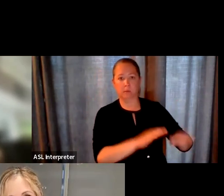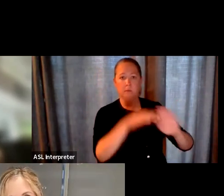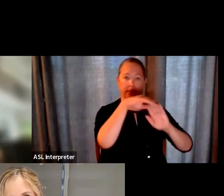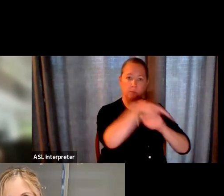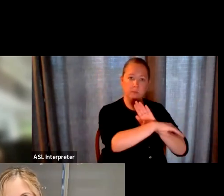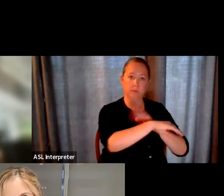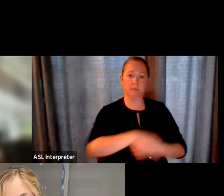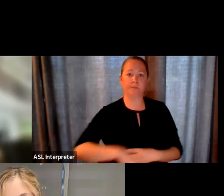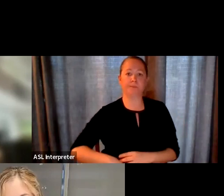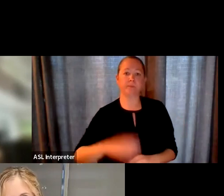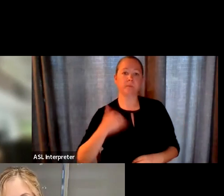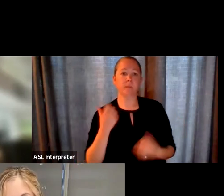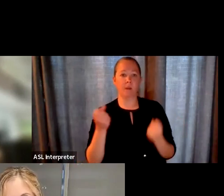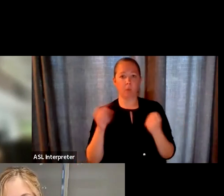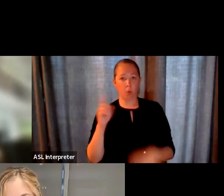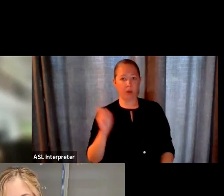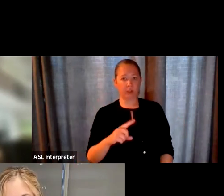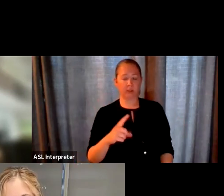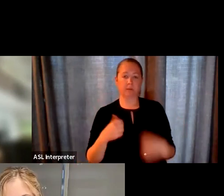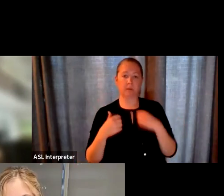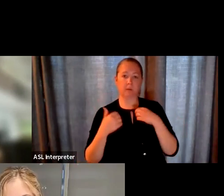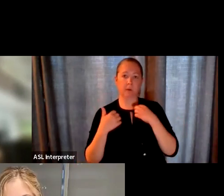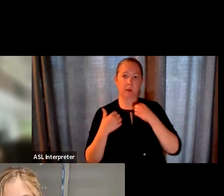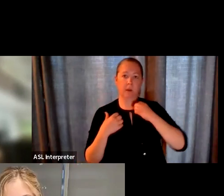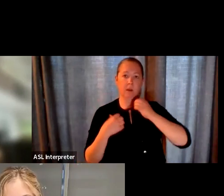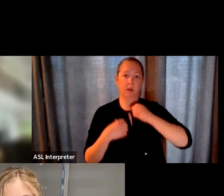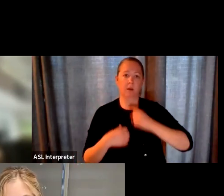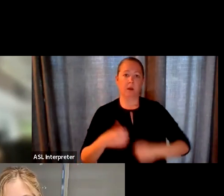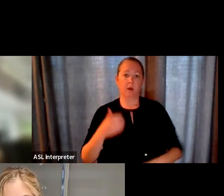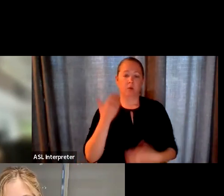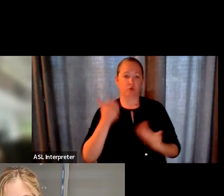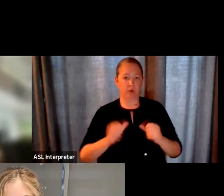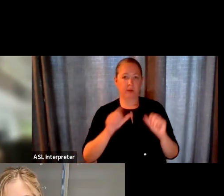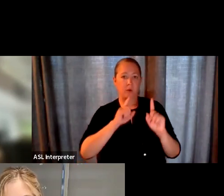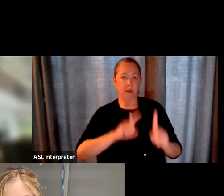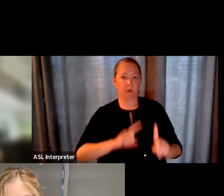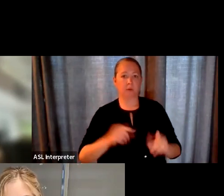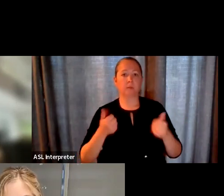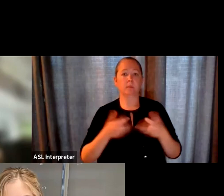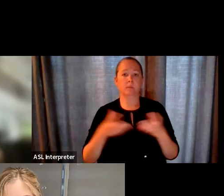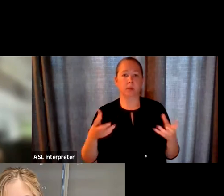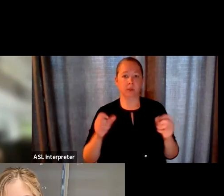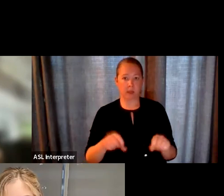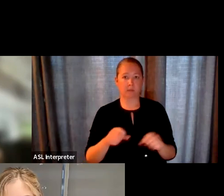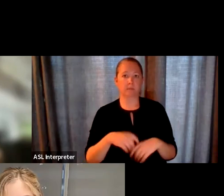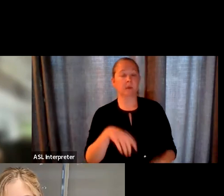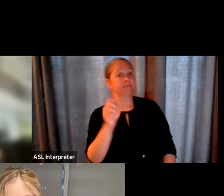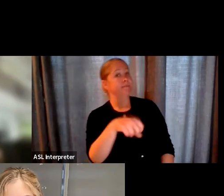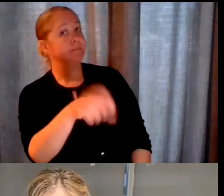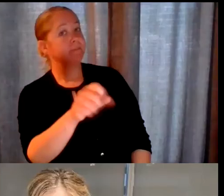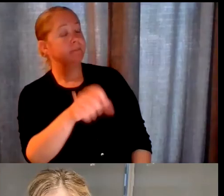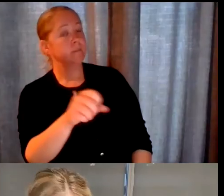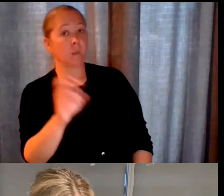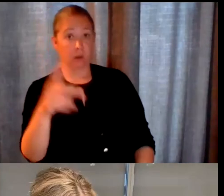your notes you're going to hit on quite a few of them. So folks, we'll get to a bunch of them right now. Yeah, so